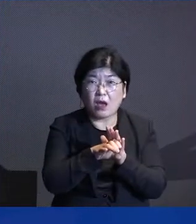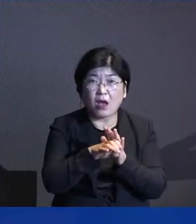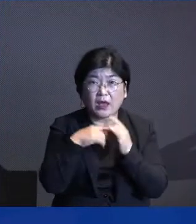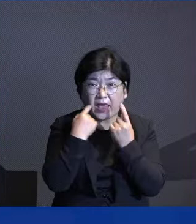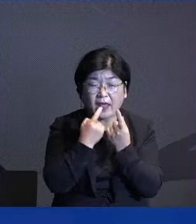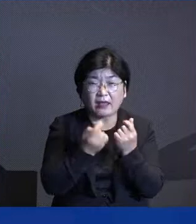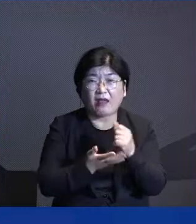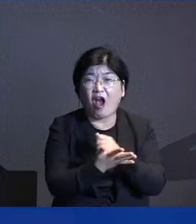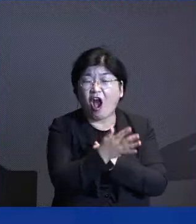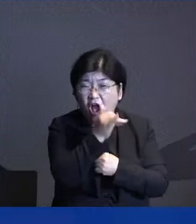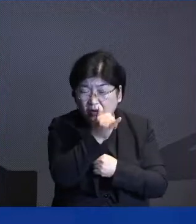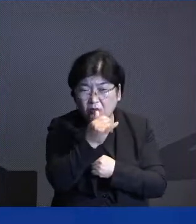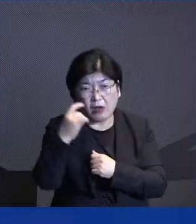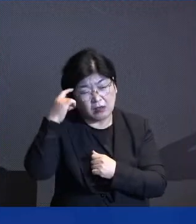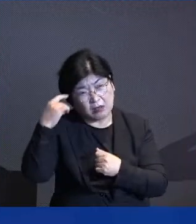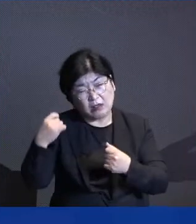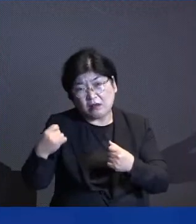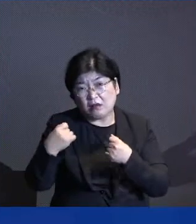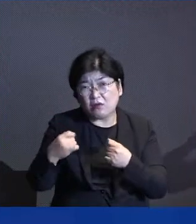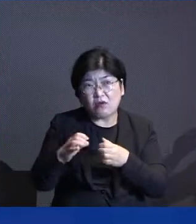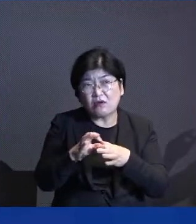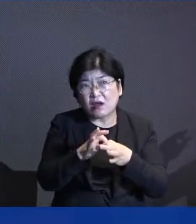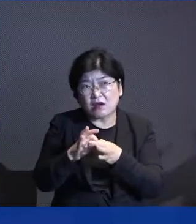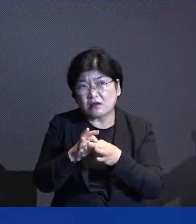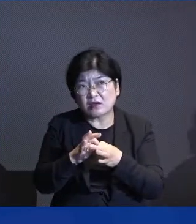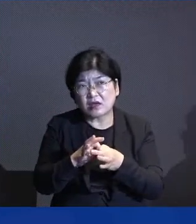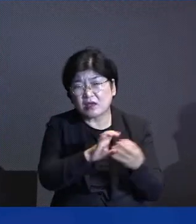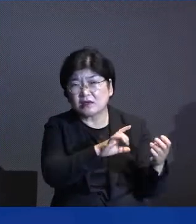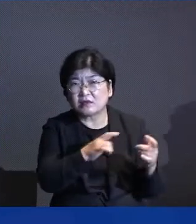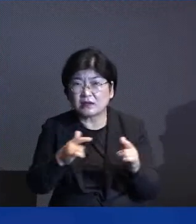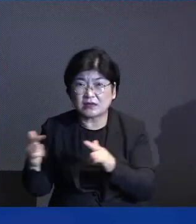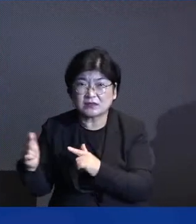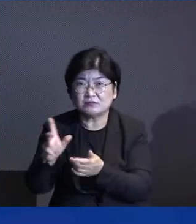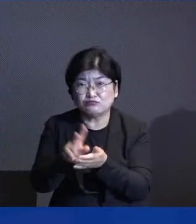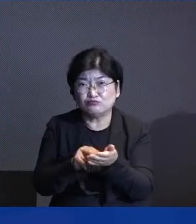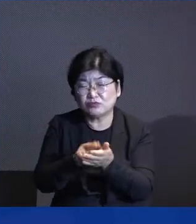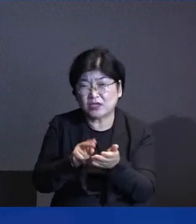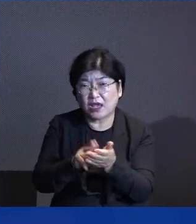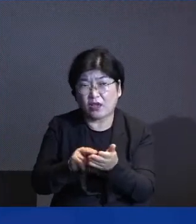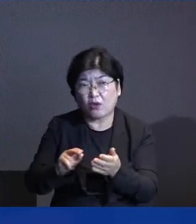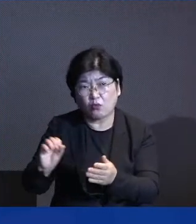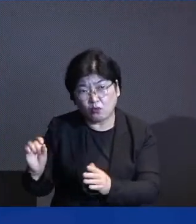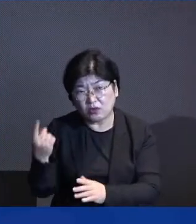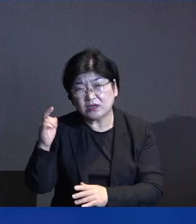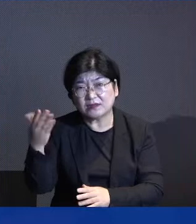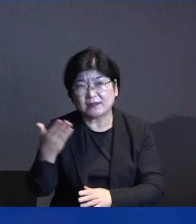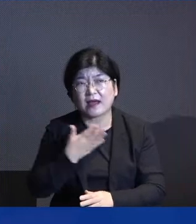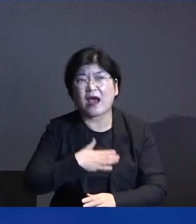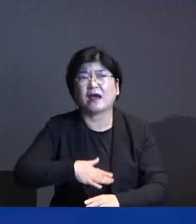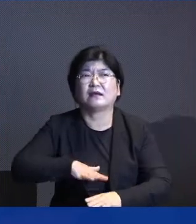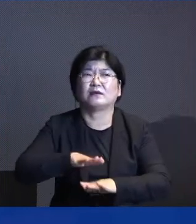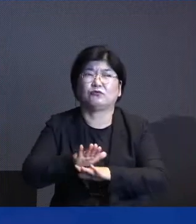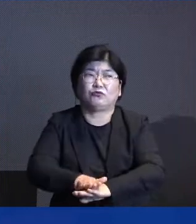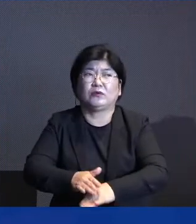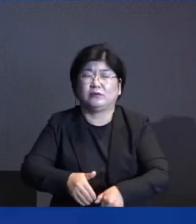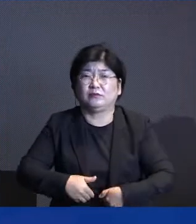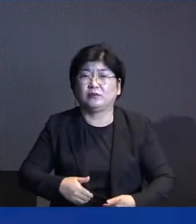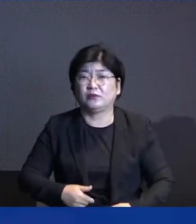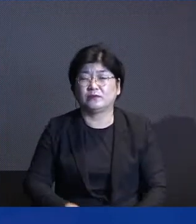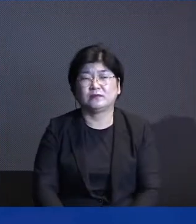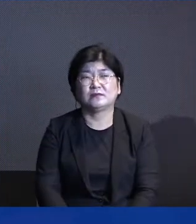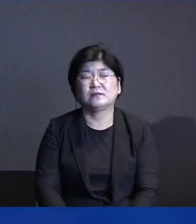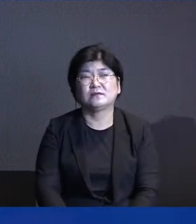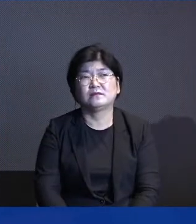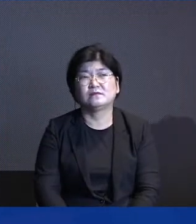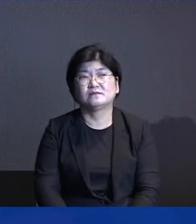have many, many shades. Just in the same lines, we spoke about this in